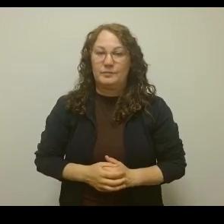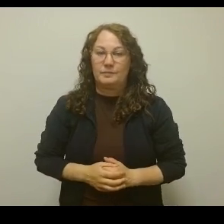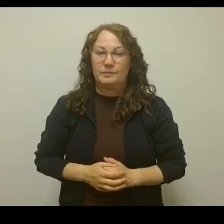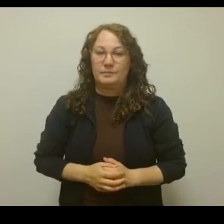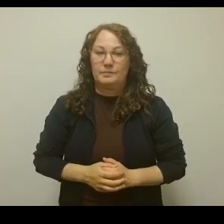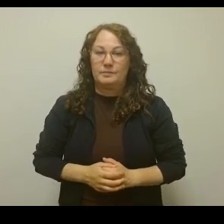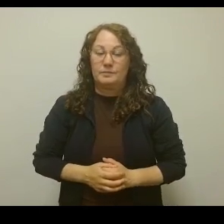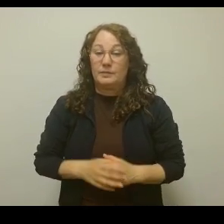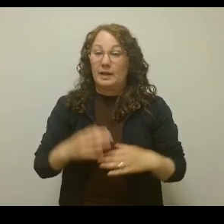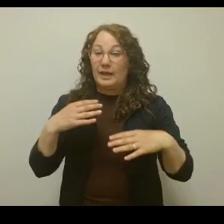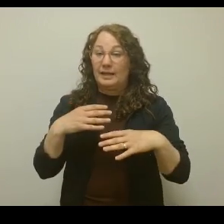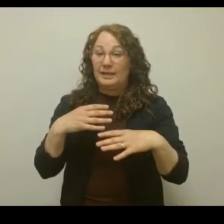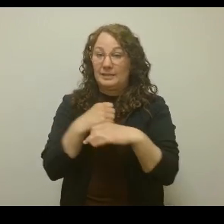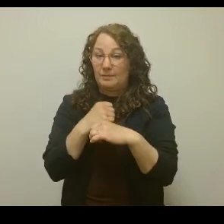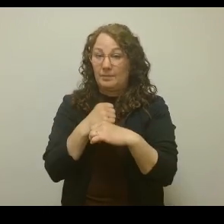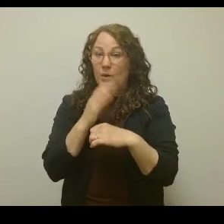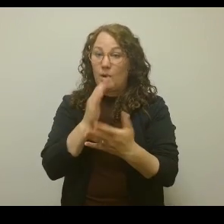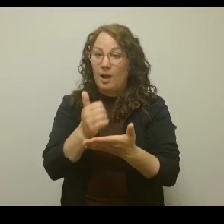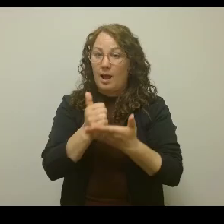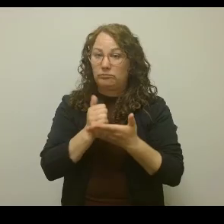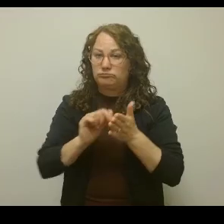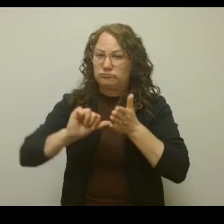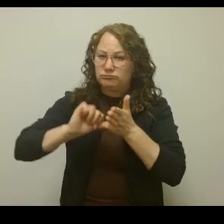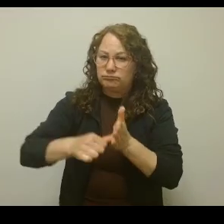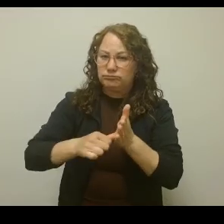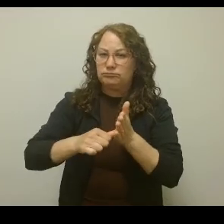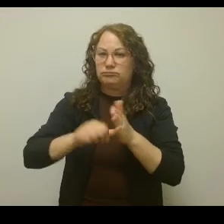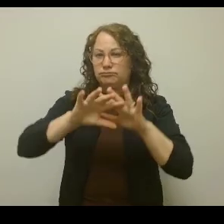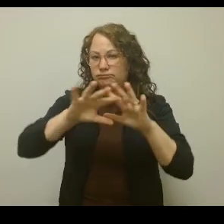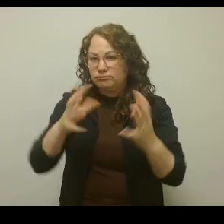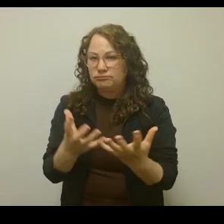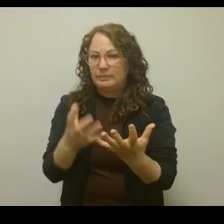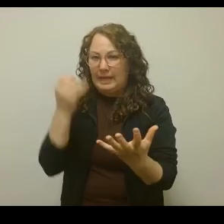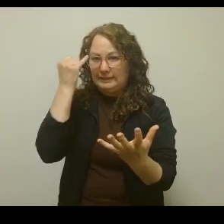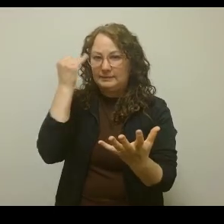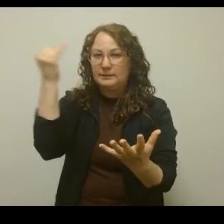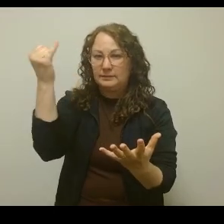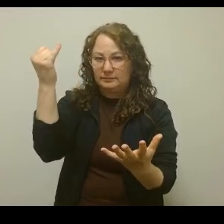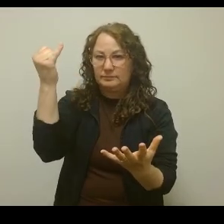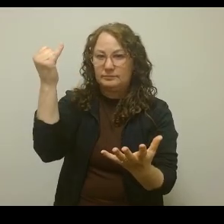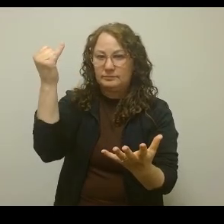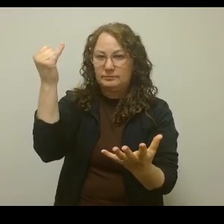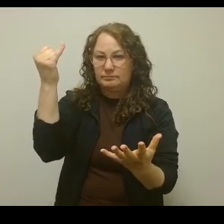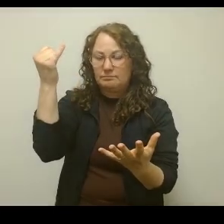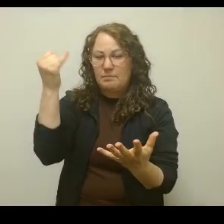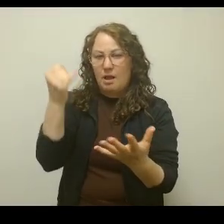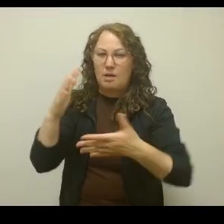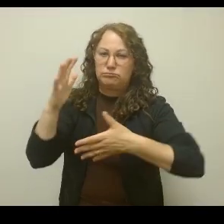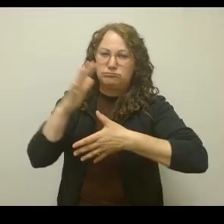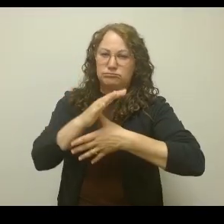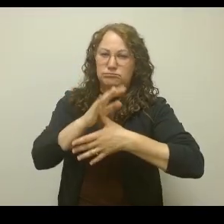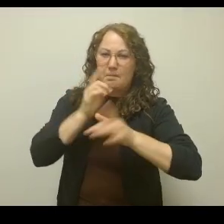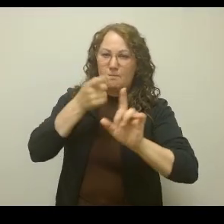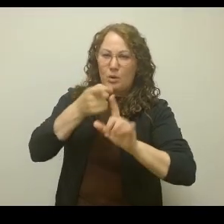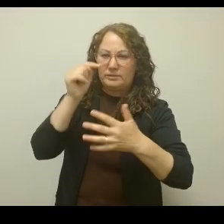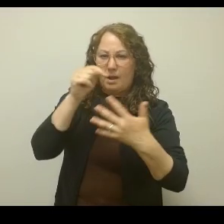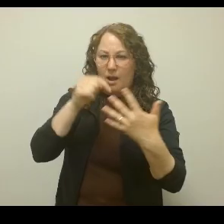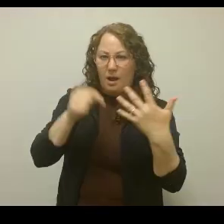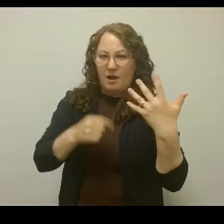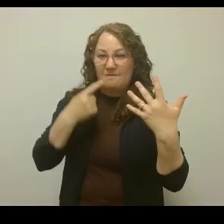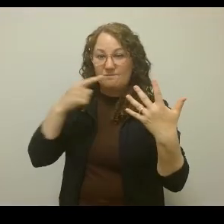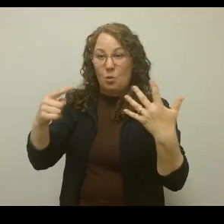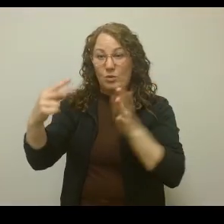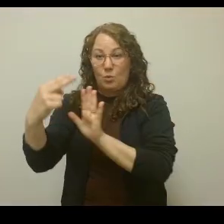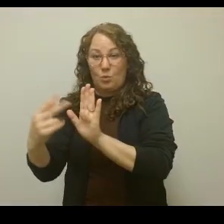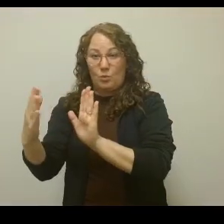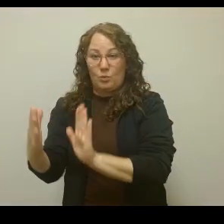Summarizing can also help us highlight the overall idea and main points of a source for your audience, as I